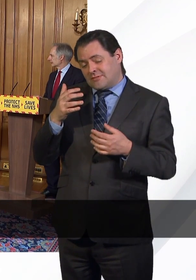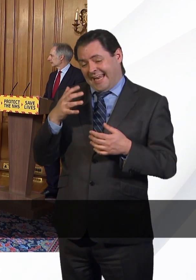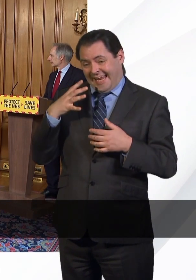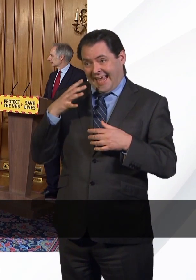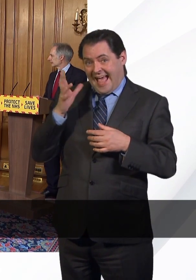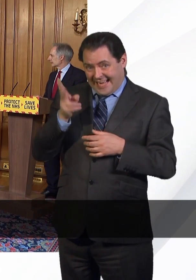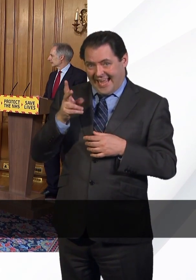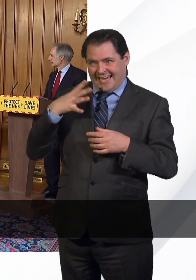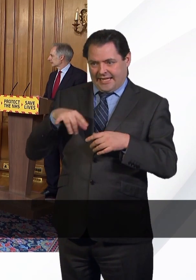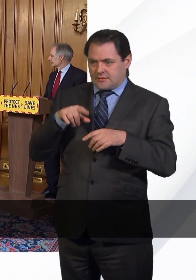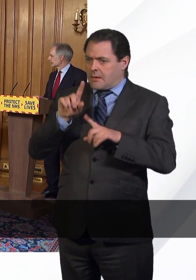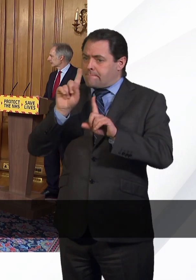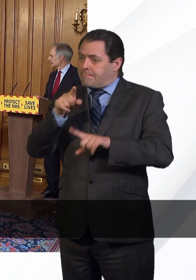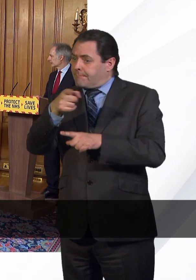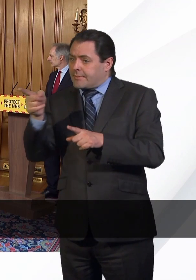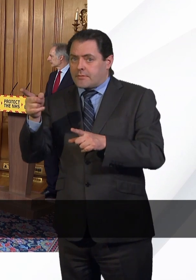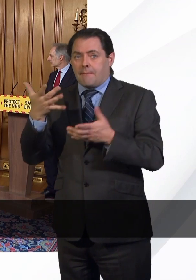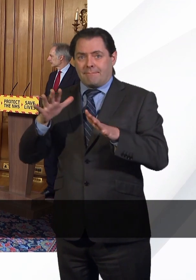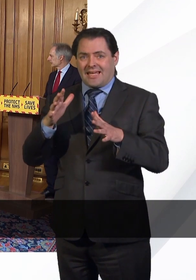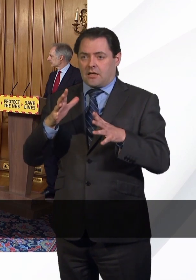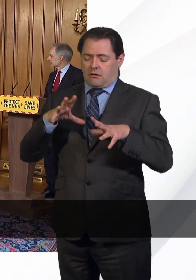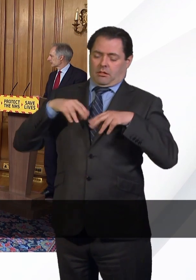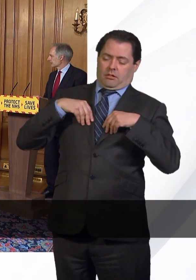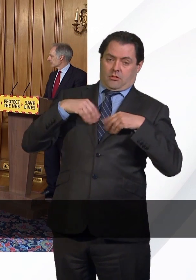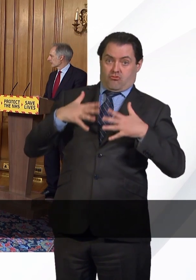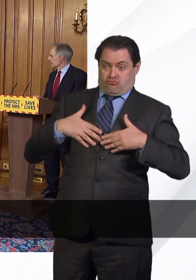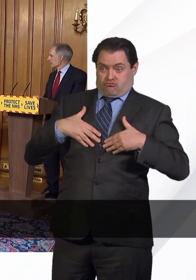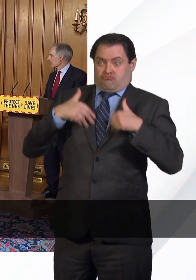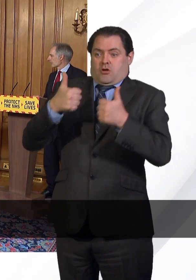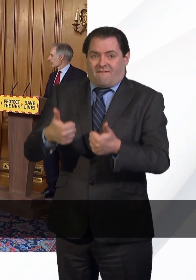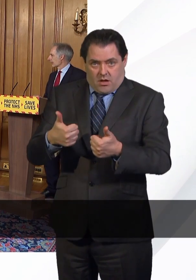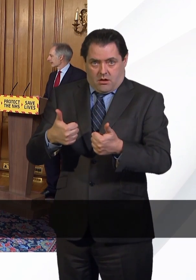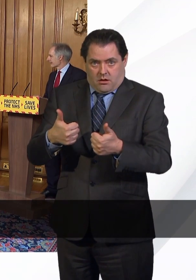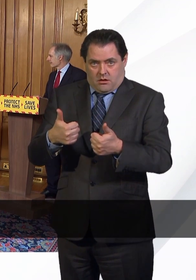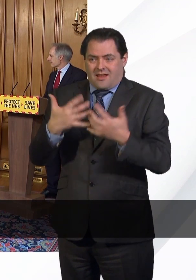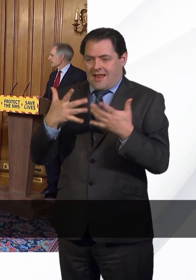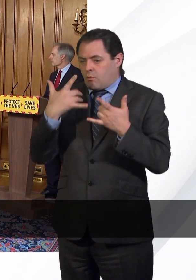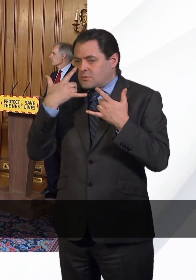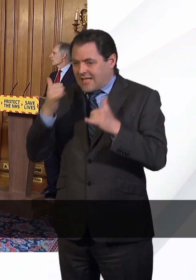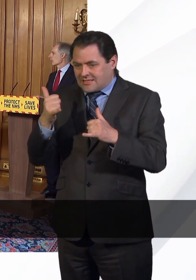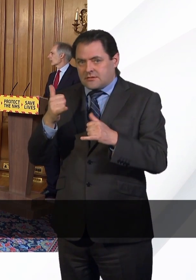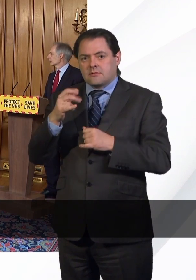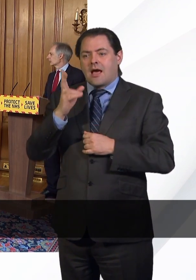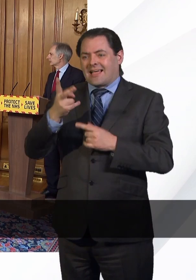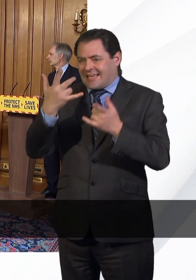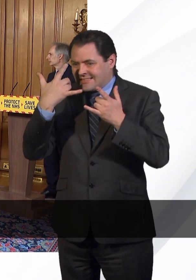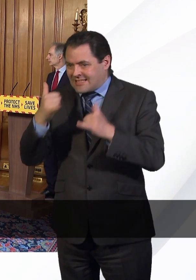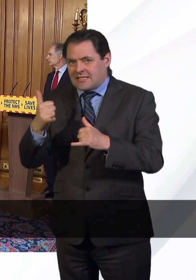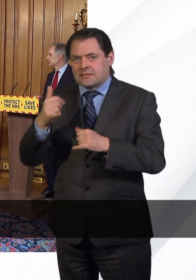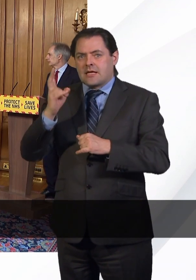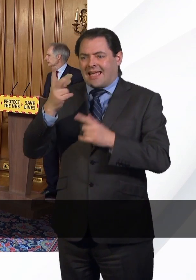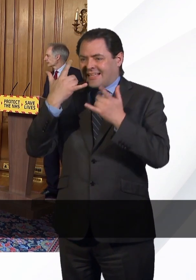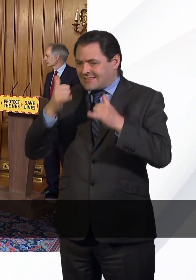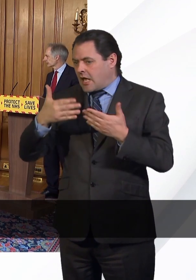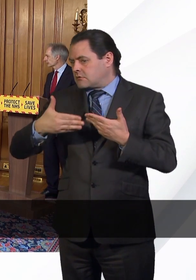follow people who've recovered and test them repeatedly until we have an understanding of how long